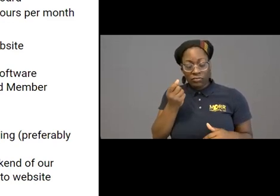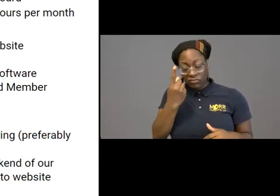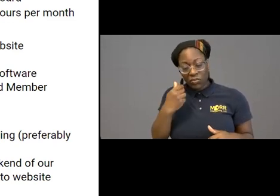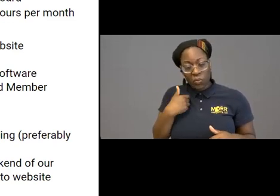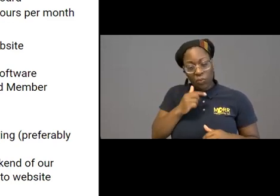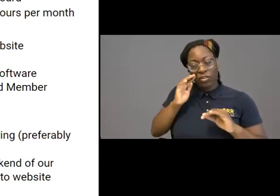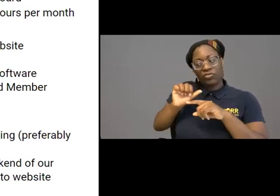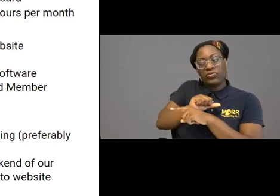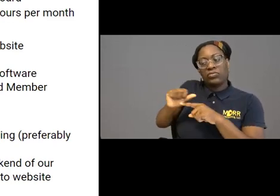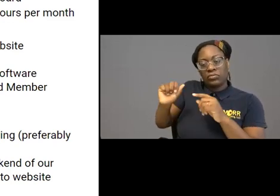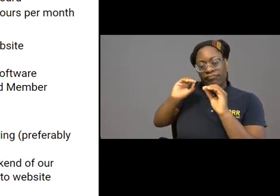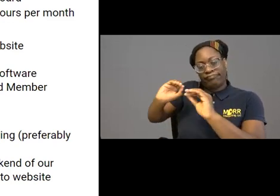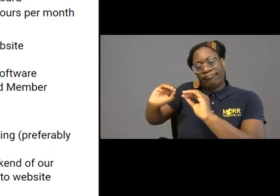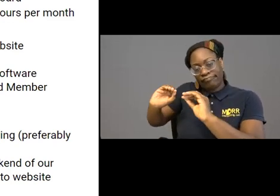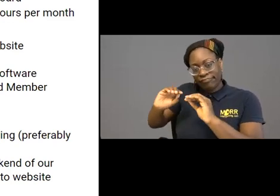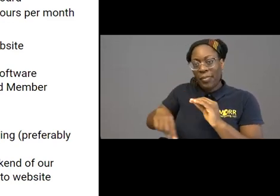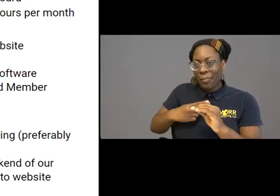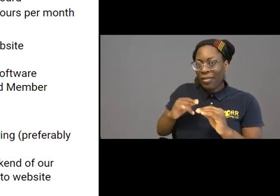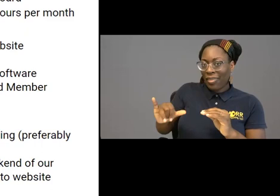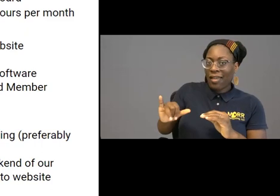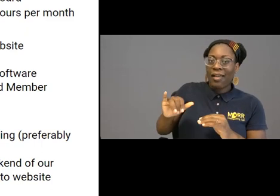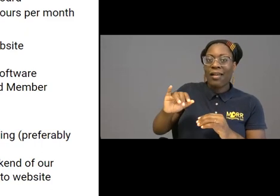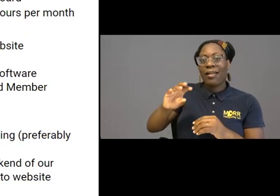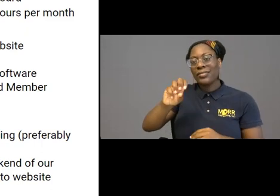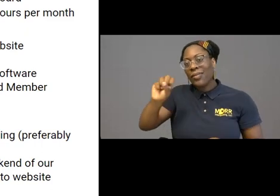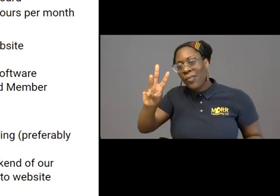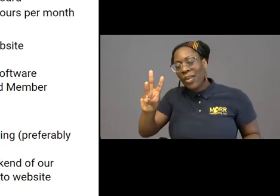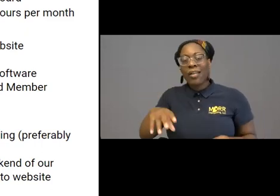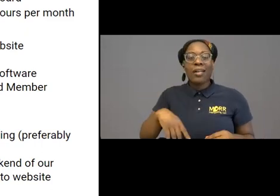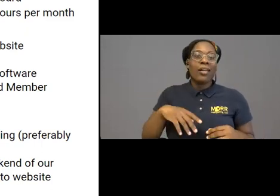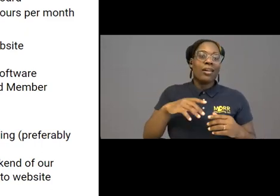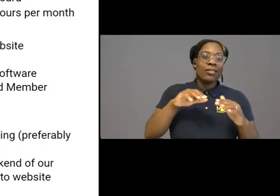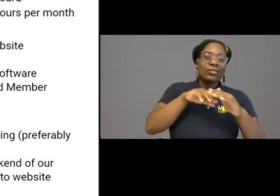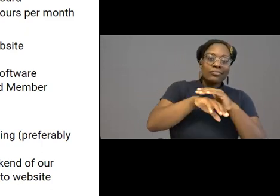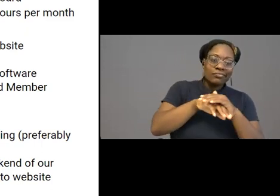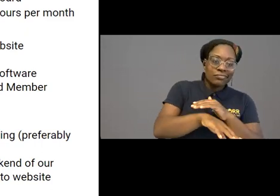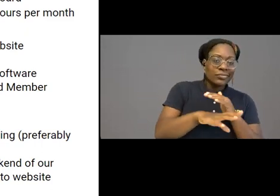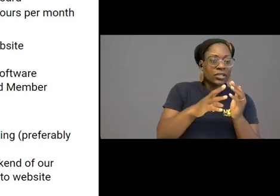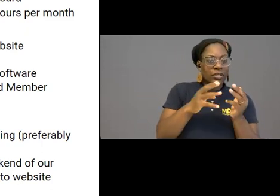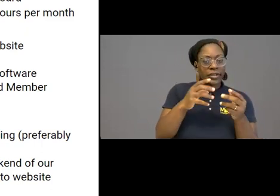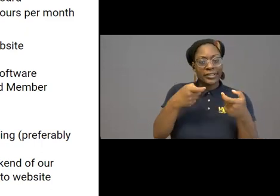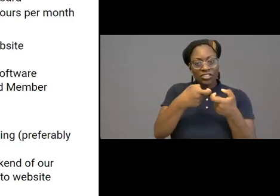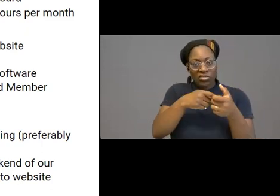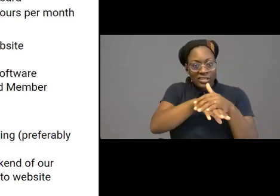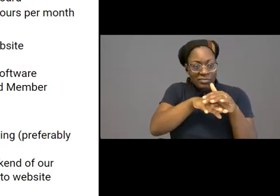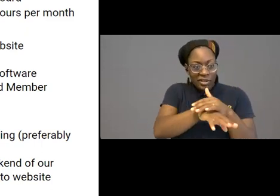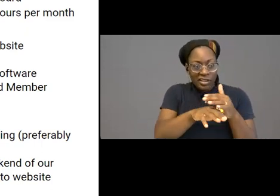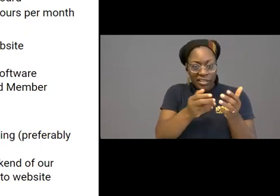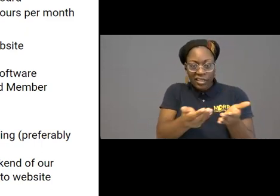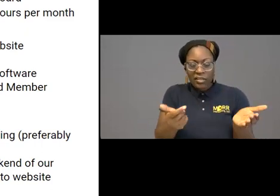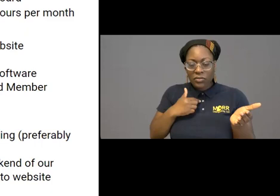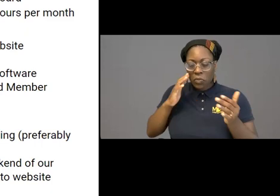receive training. The website coordinator does not need to have Writing Center experience, but they should have some experience with website